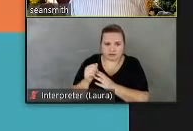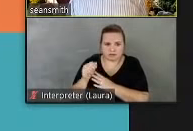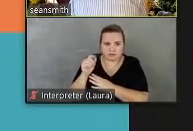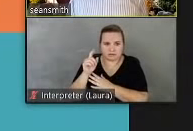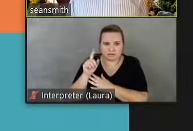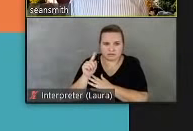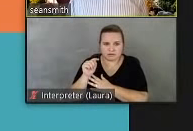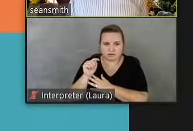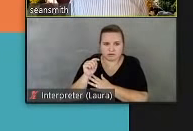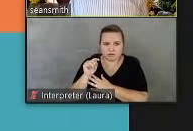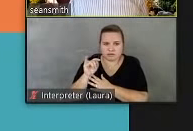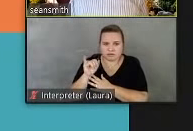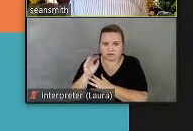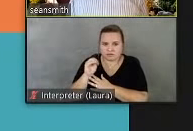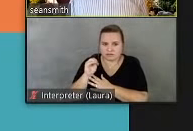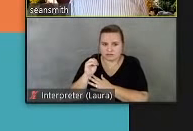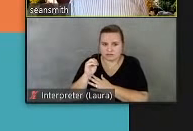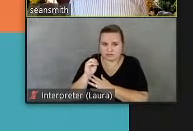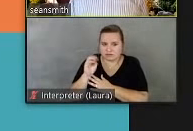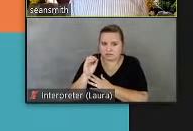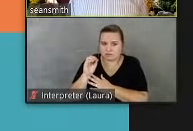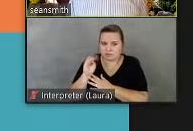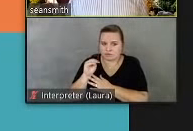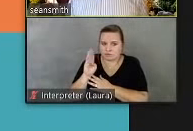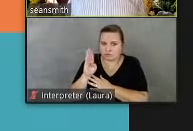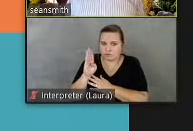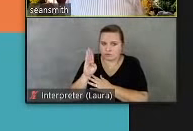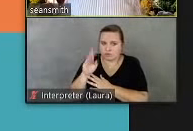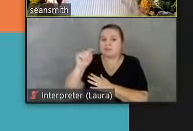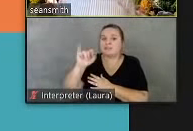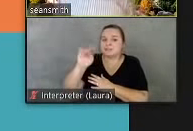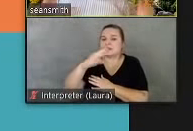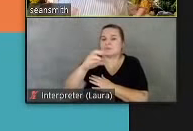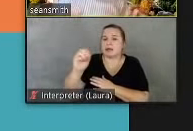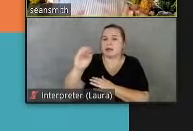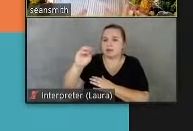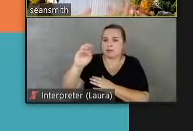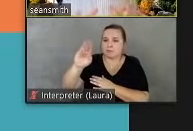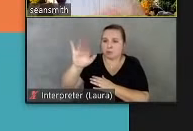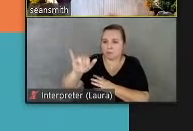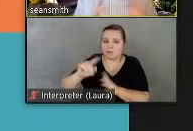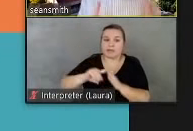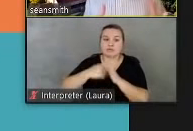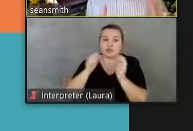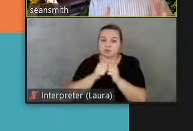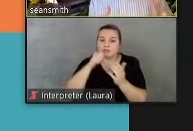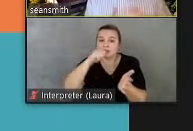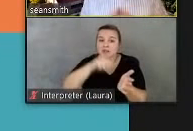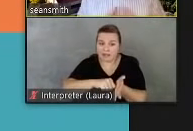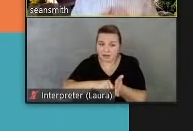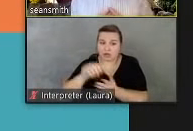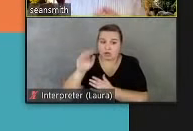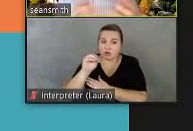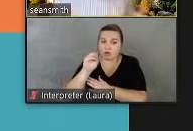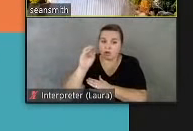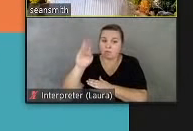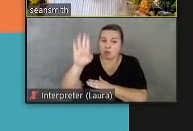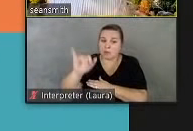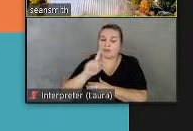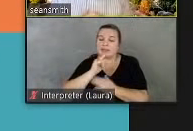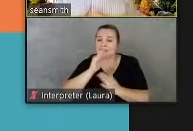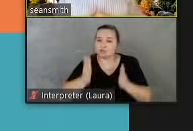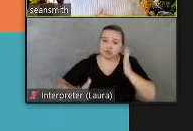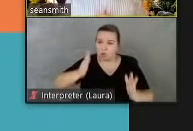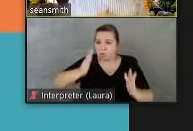here. What? Up in the news. It always starts off with a letter, and Moby's the robot, Tim